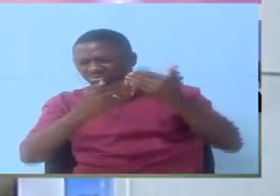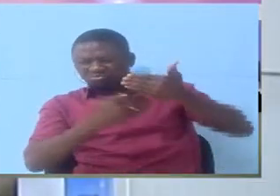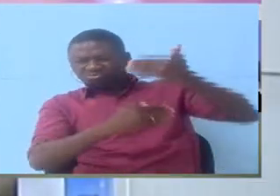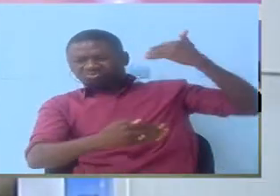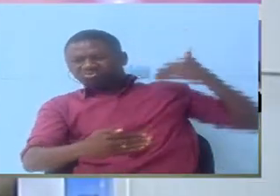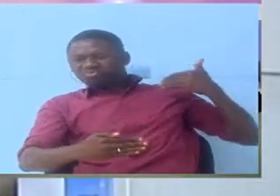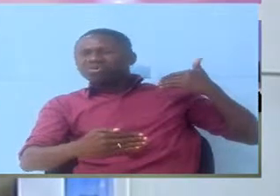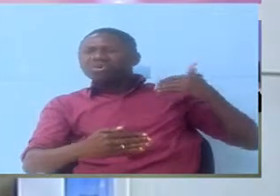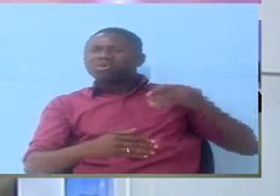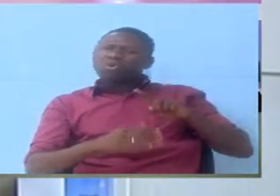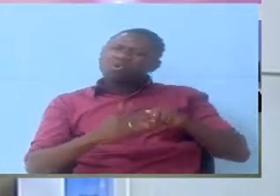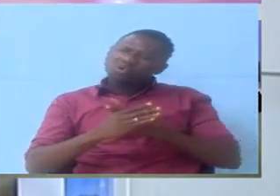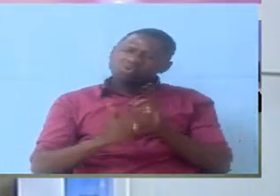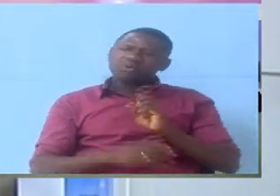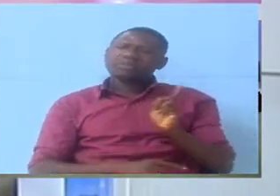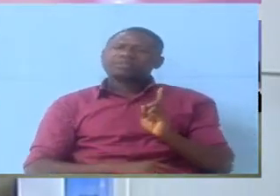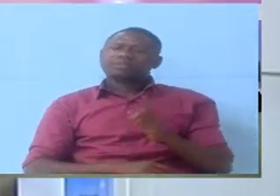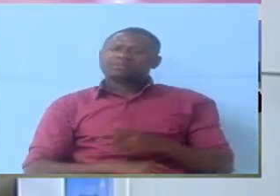6-7 hours?